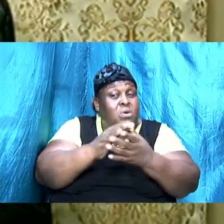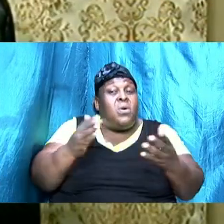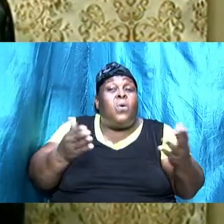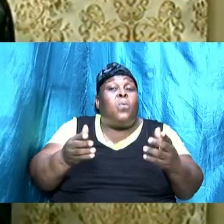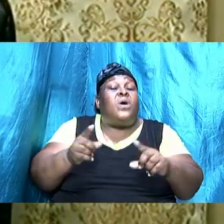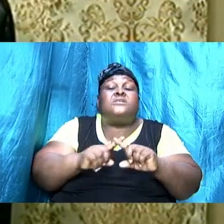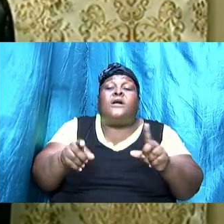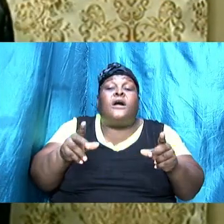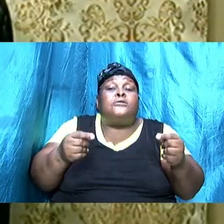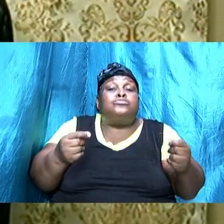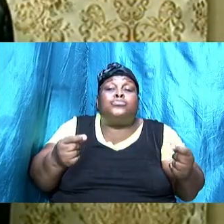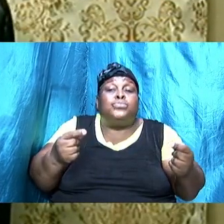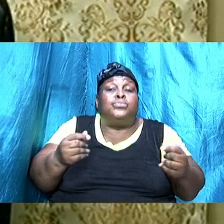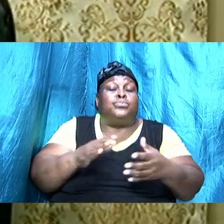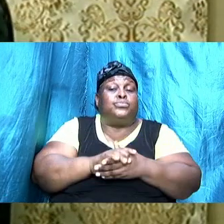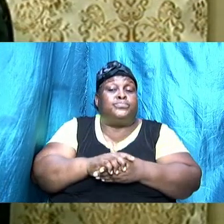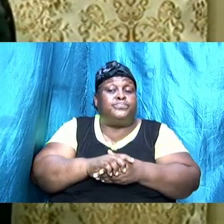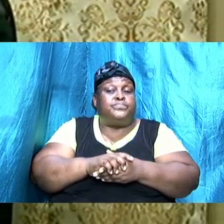do,